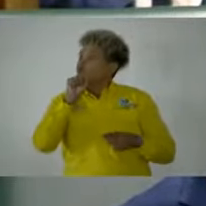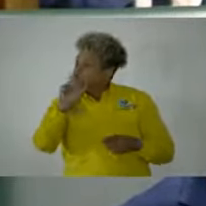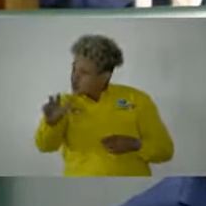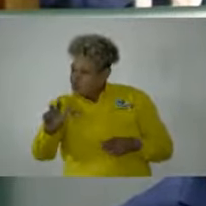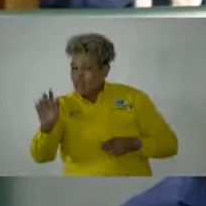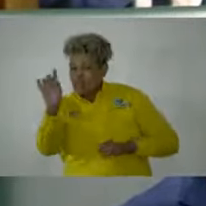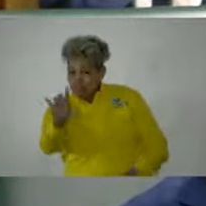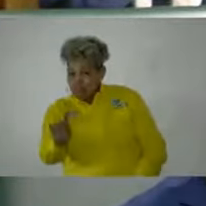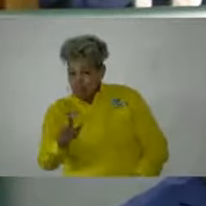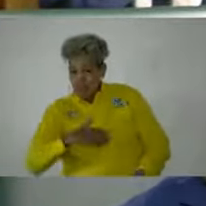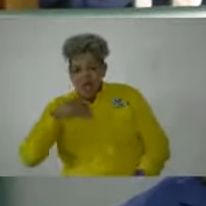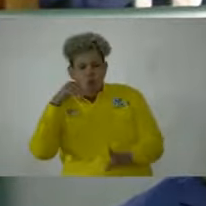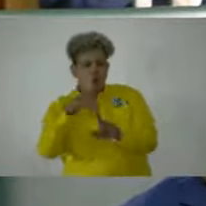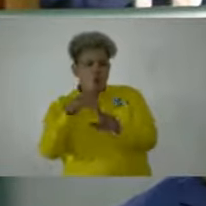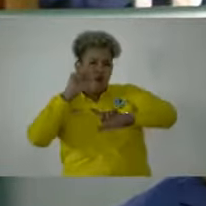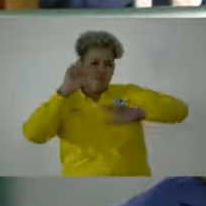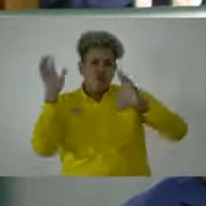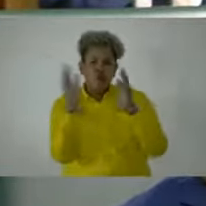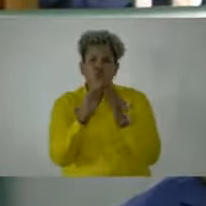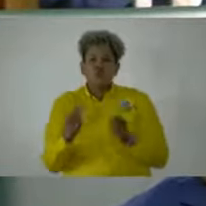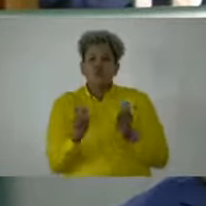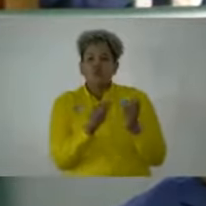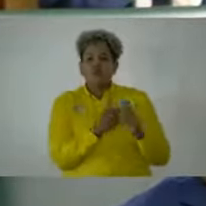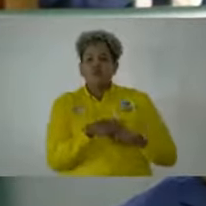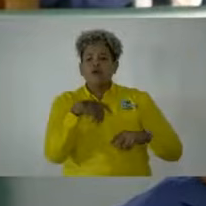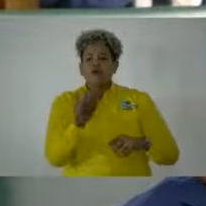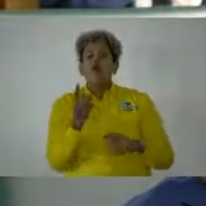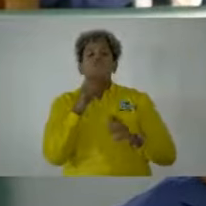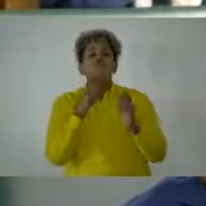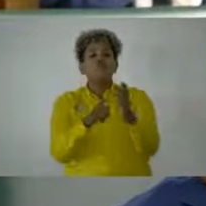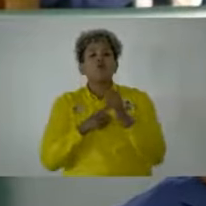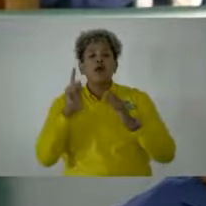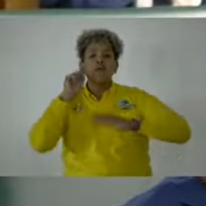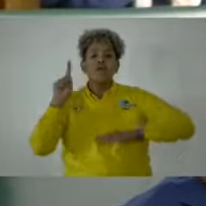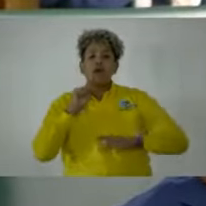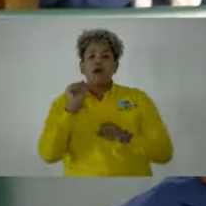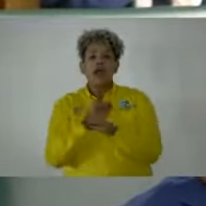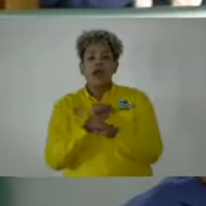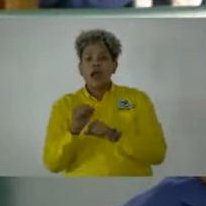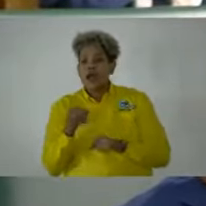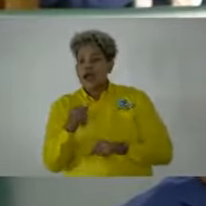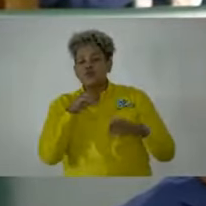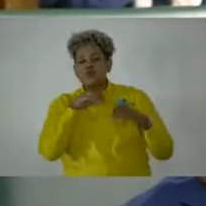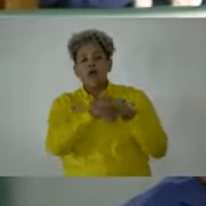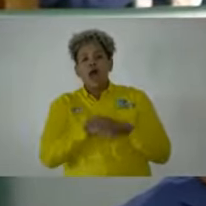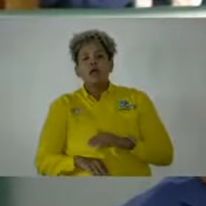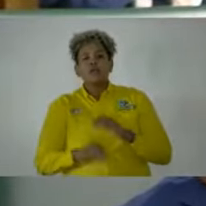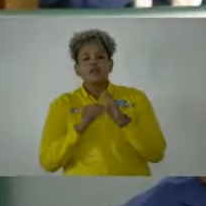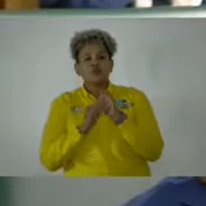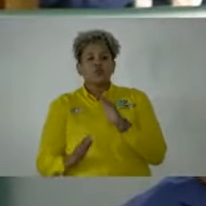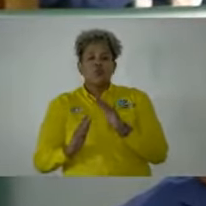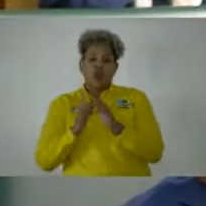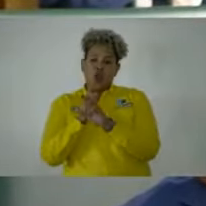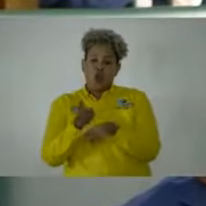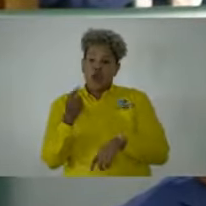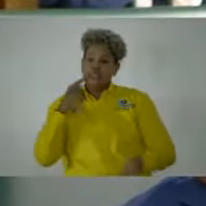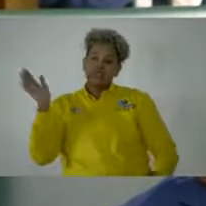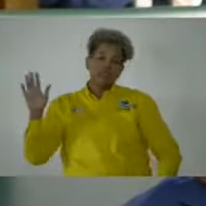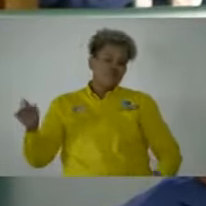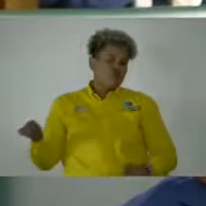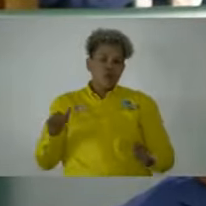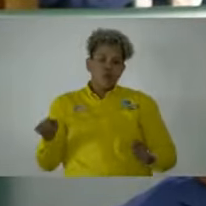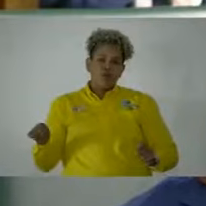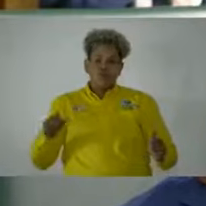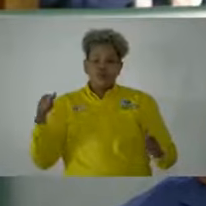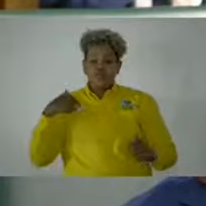2023, I call for the total removal of the requirement for guarantors to access a student loan. The